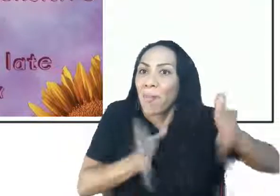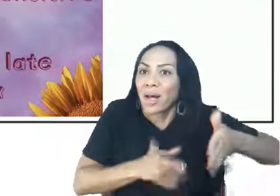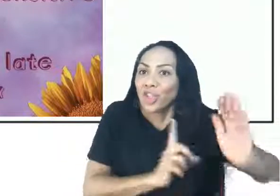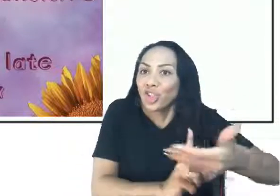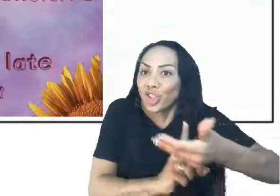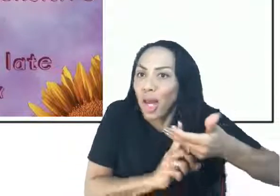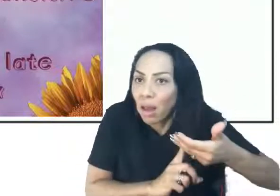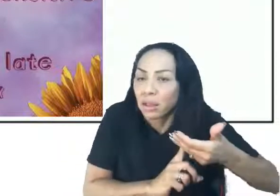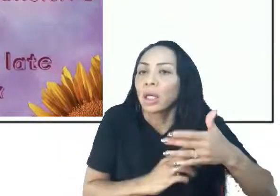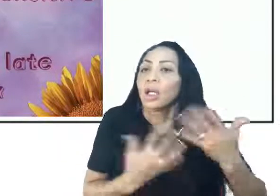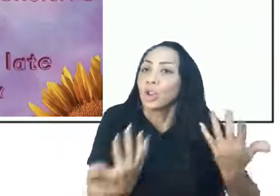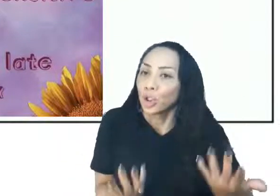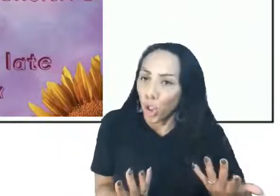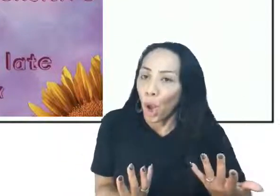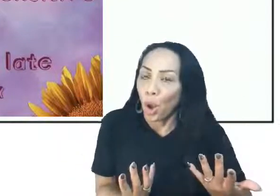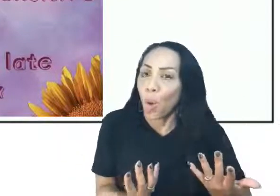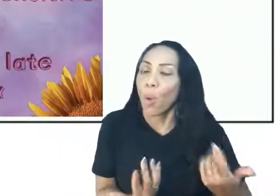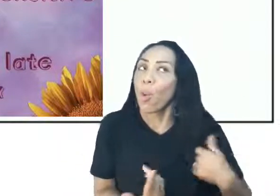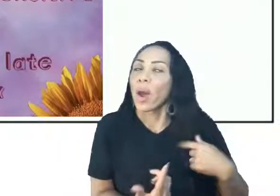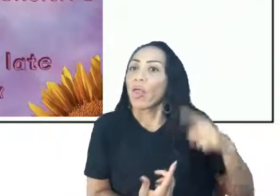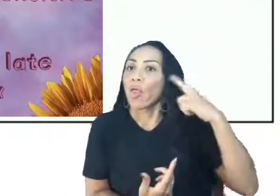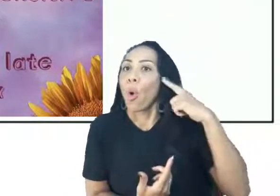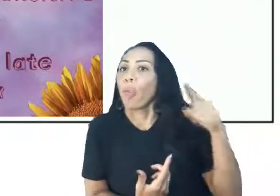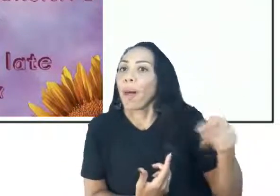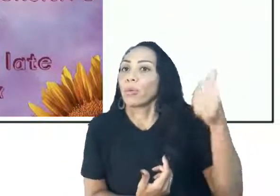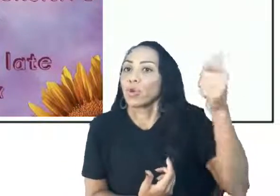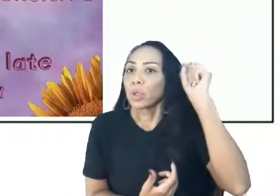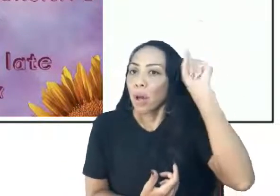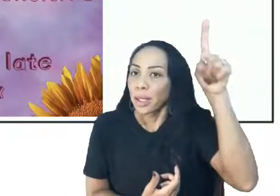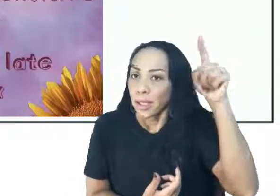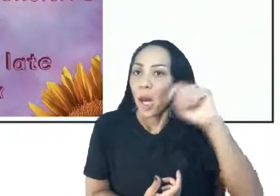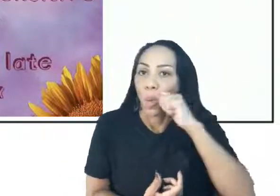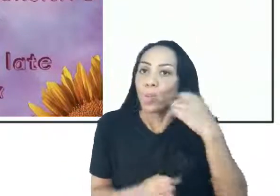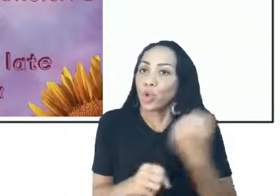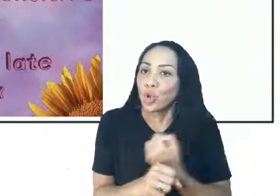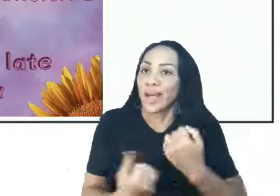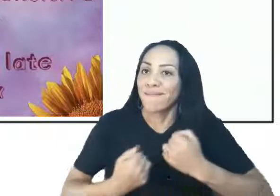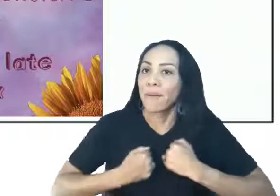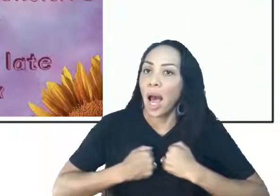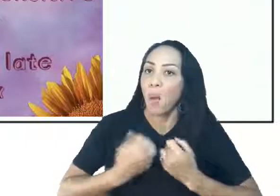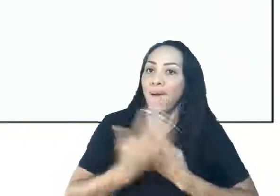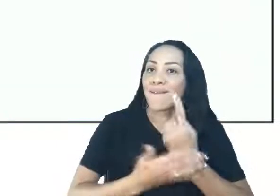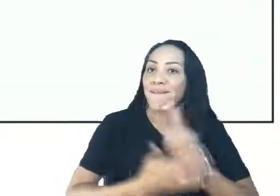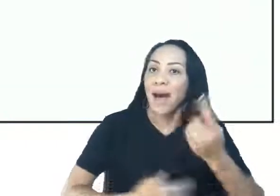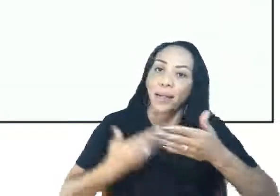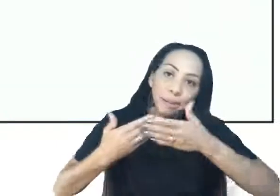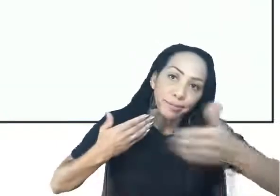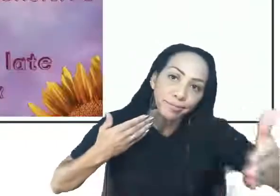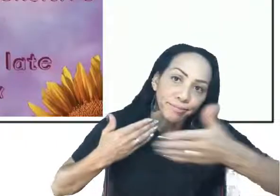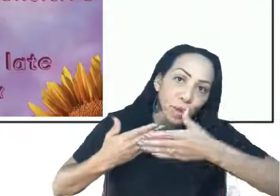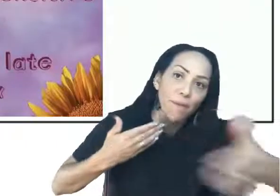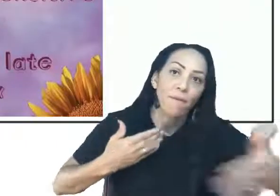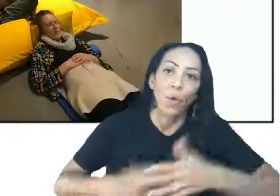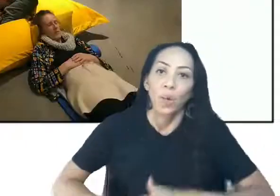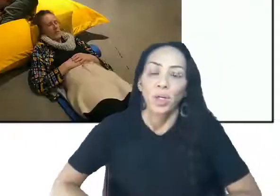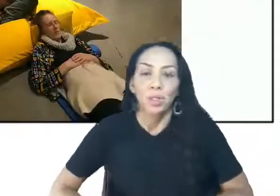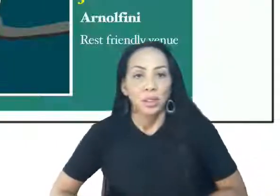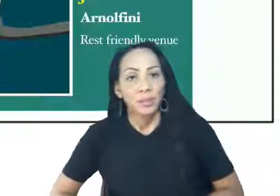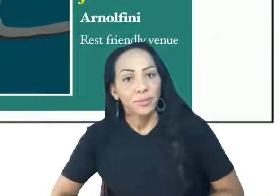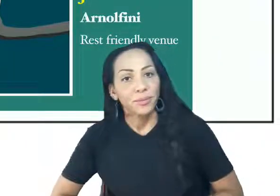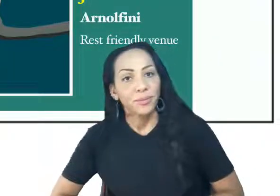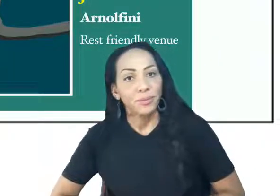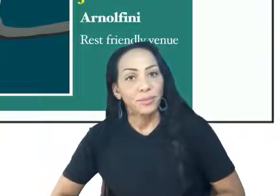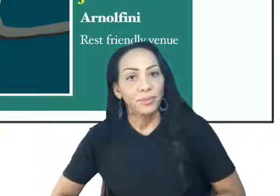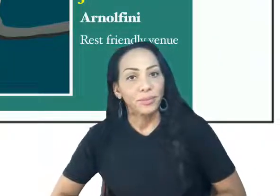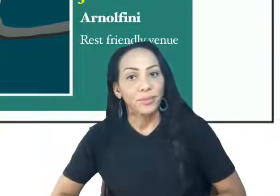a lateral flow test and provide them for Restful City events. I think to really shift, sorry,